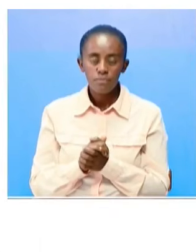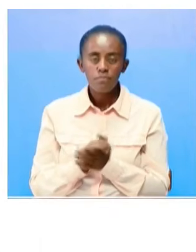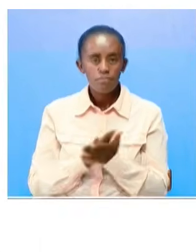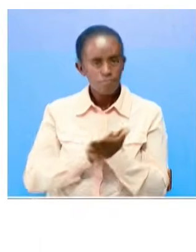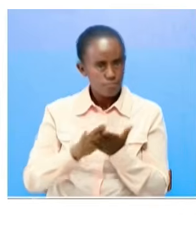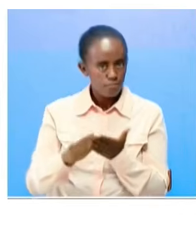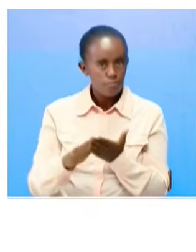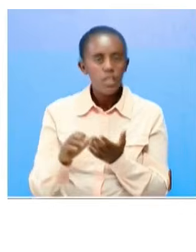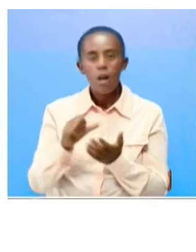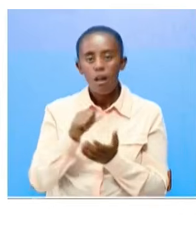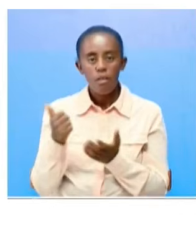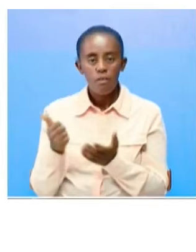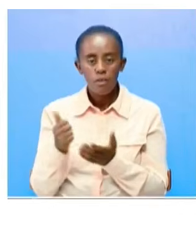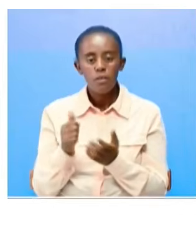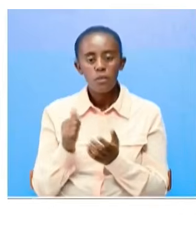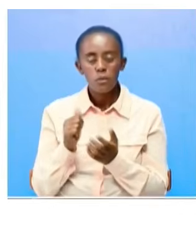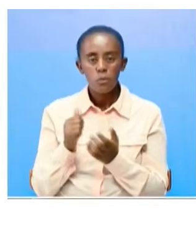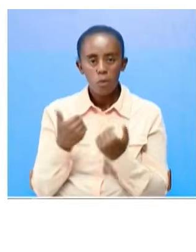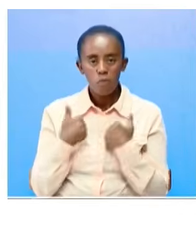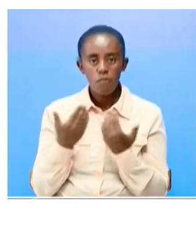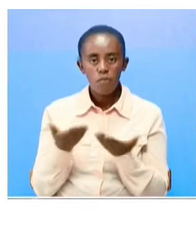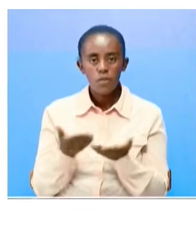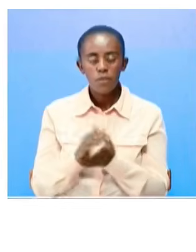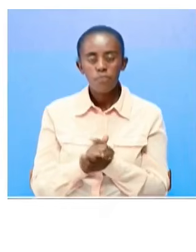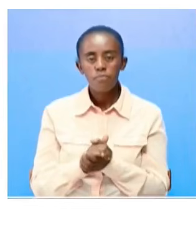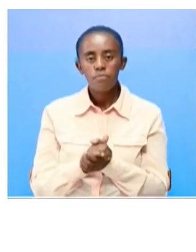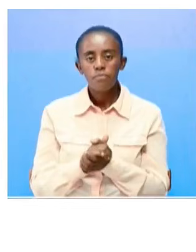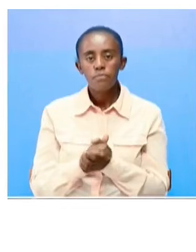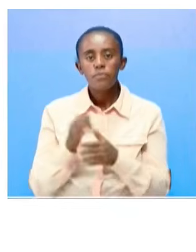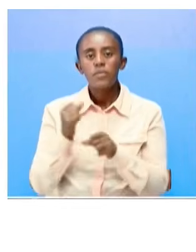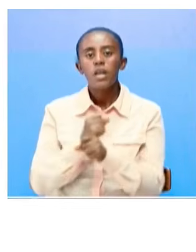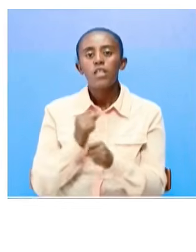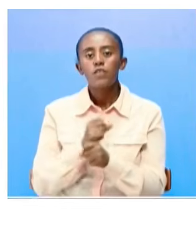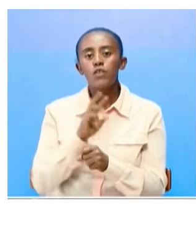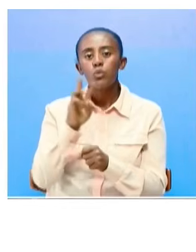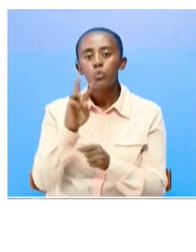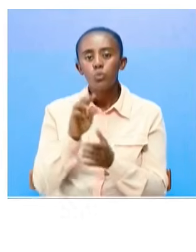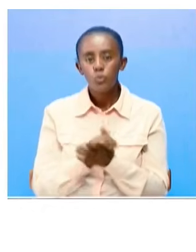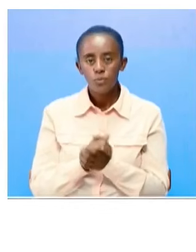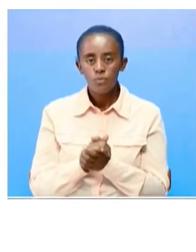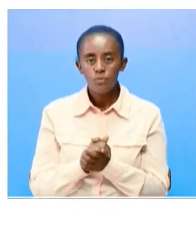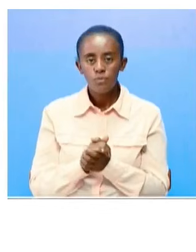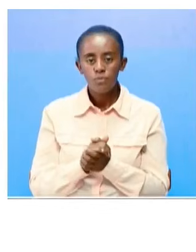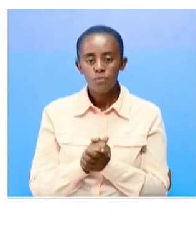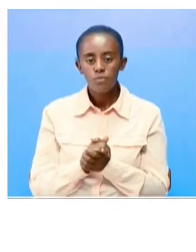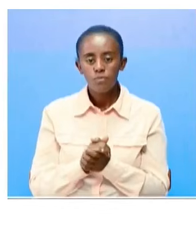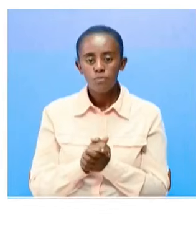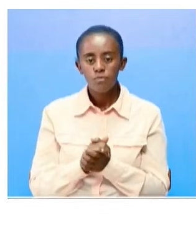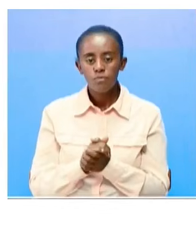Nice. And another one will be here. Activity 2.